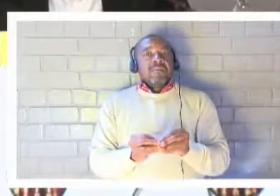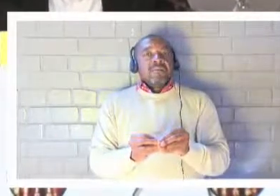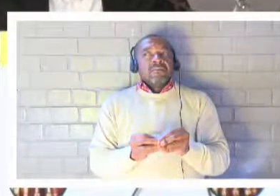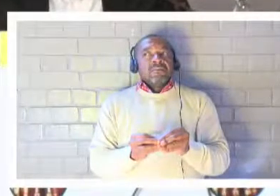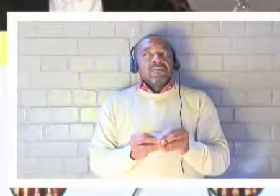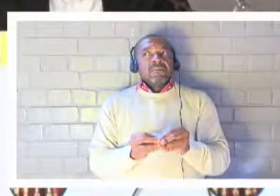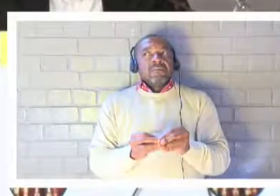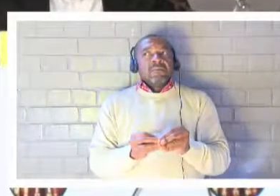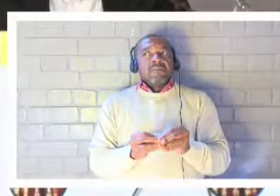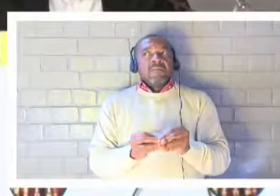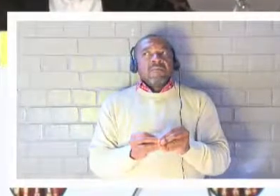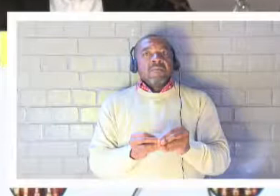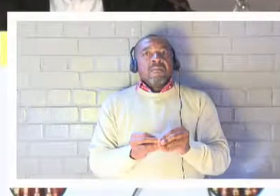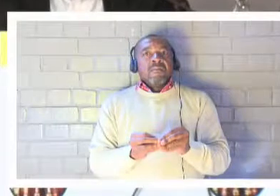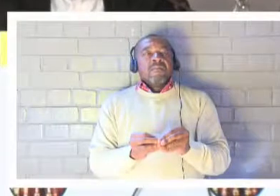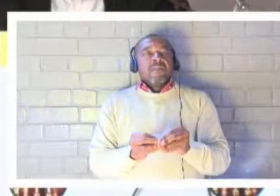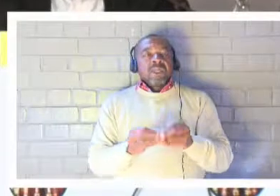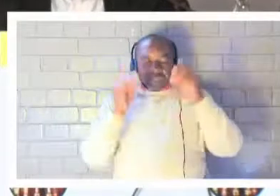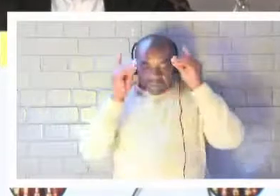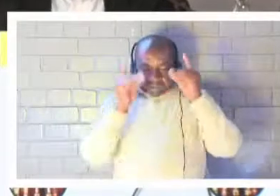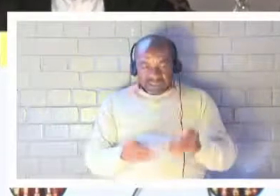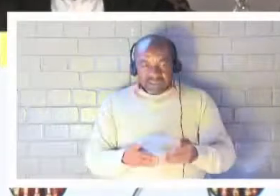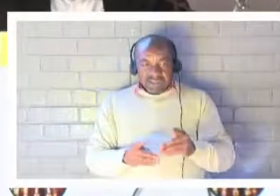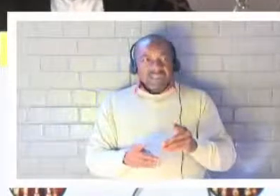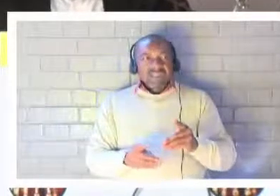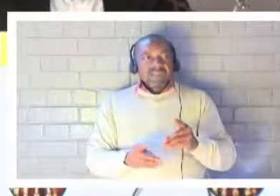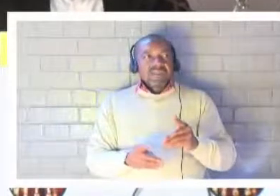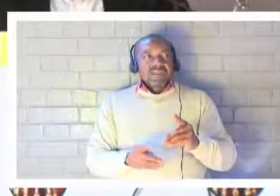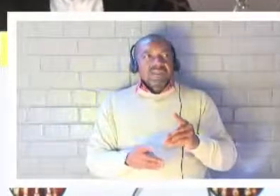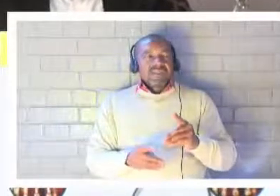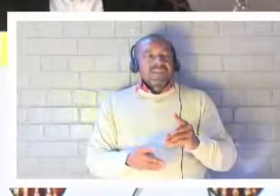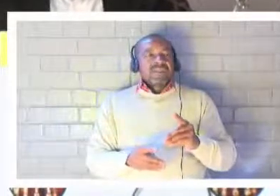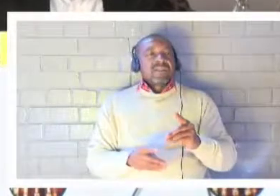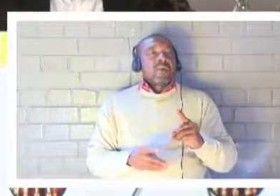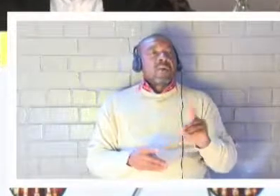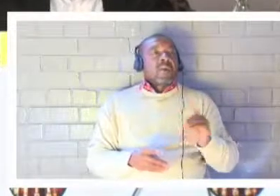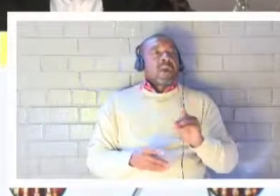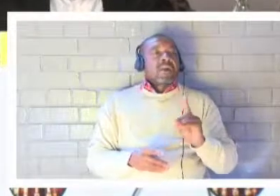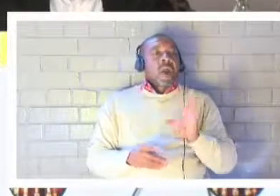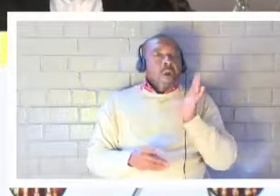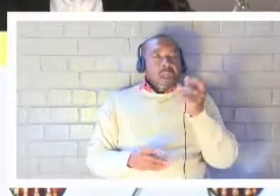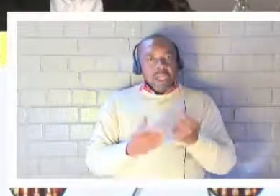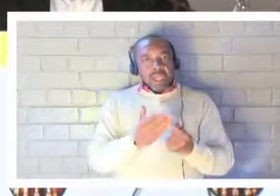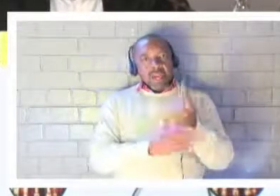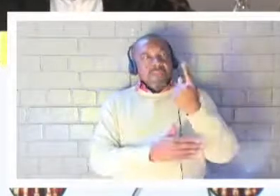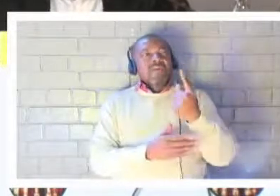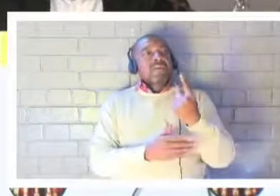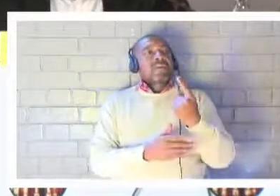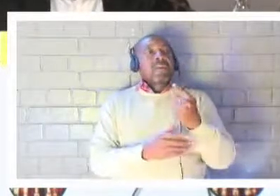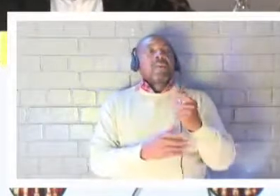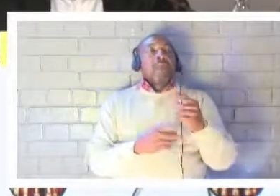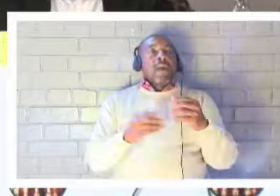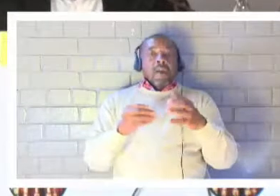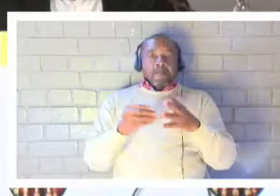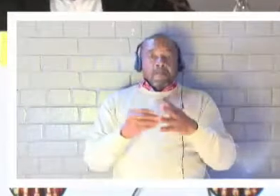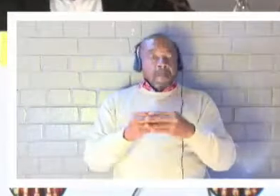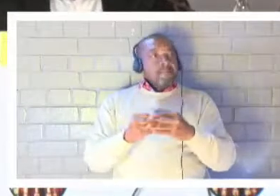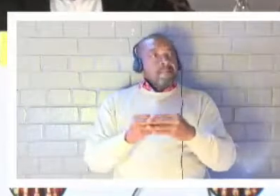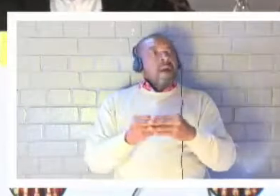what will have been the suggestions from the floor. Honorable members, Member Duplessis.